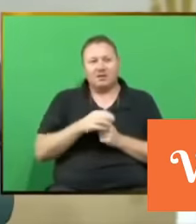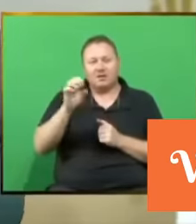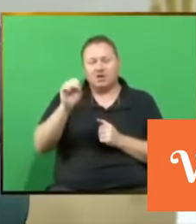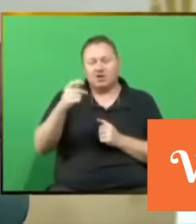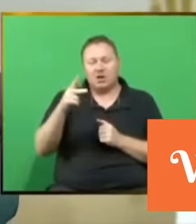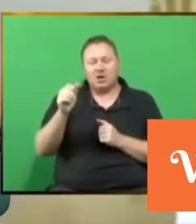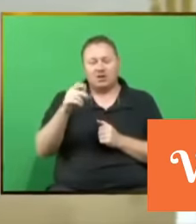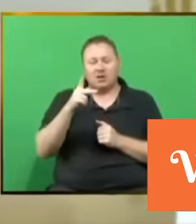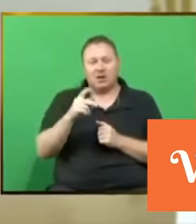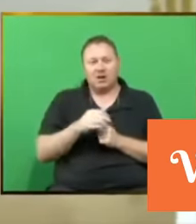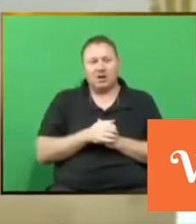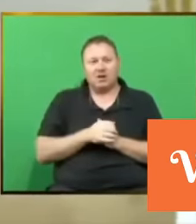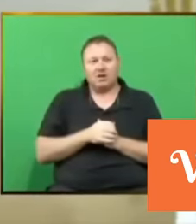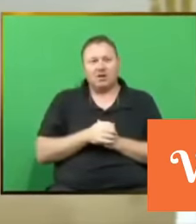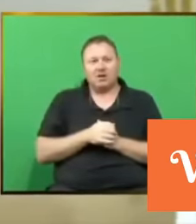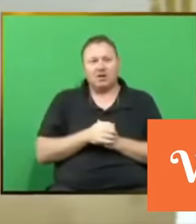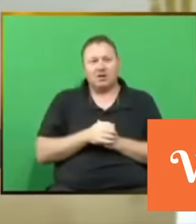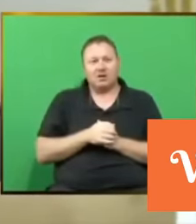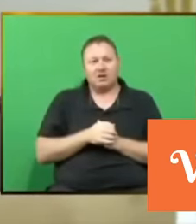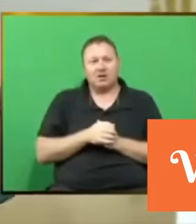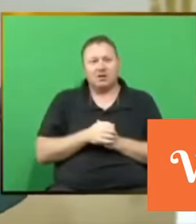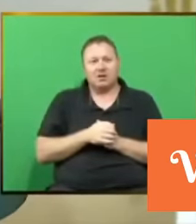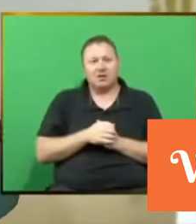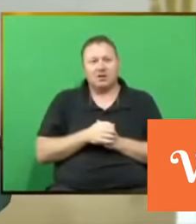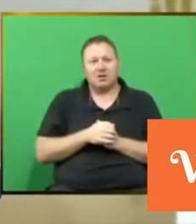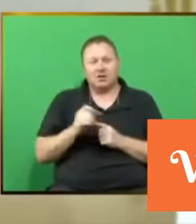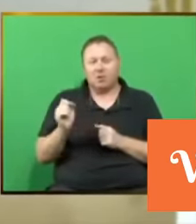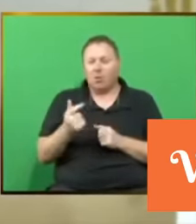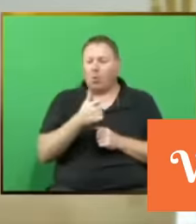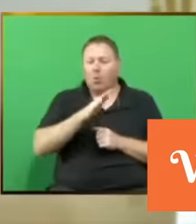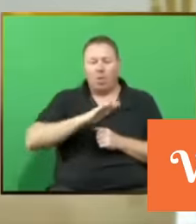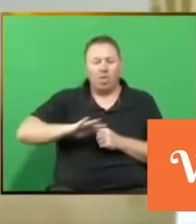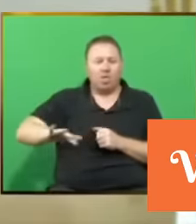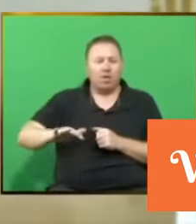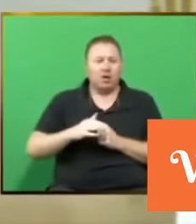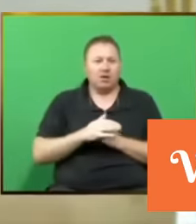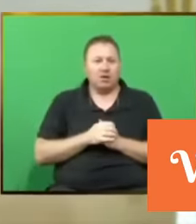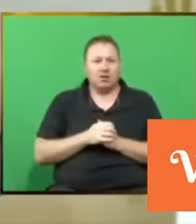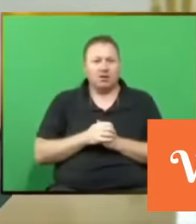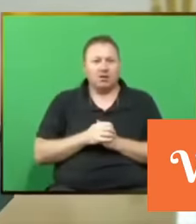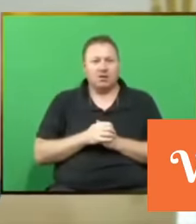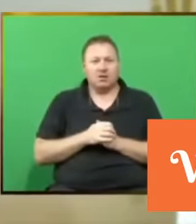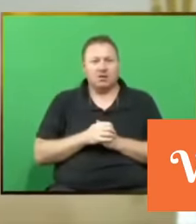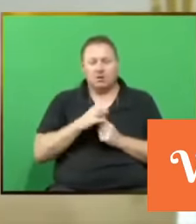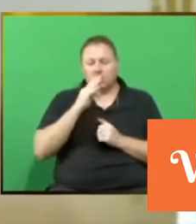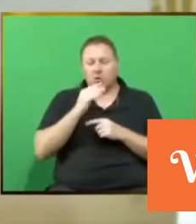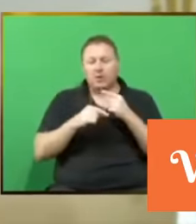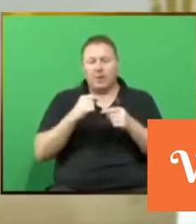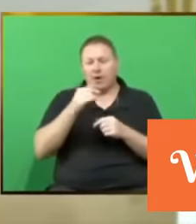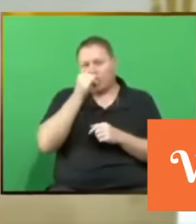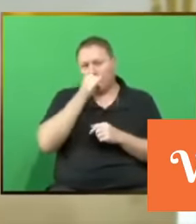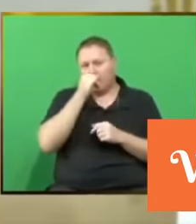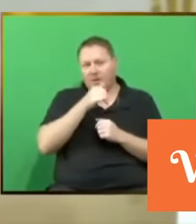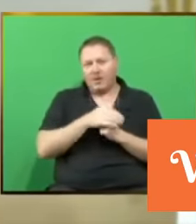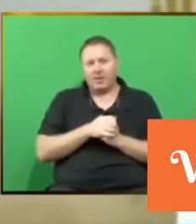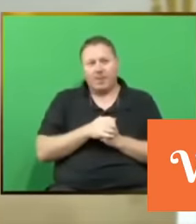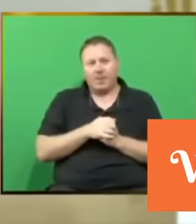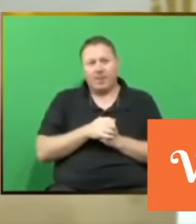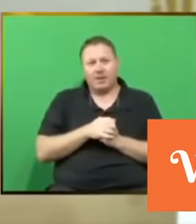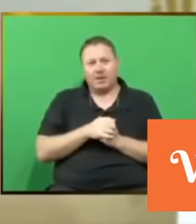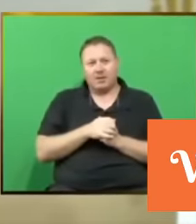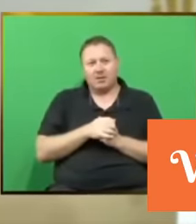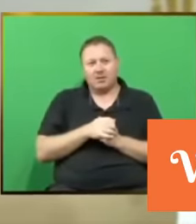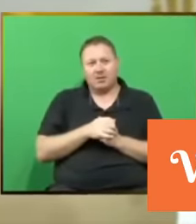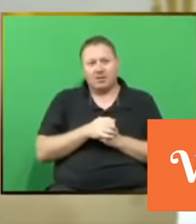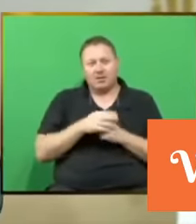Skraal, in Clare Estate, all have been marginalized. We're talking about crime, but look at the state